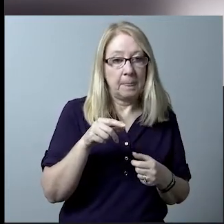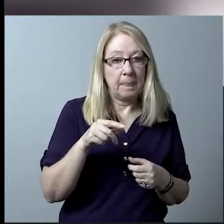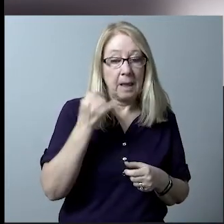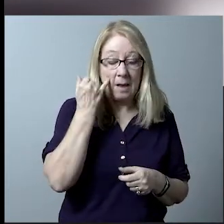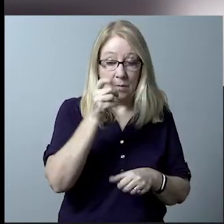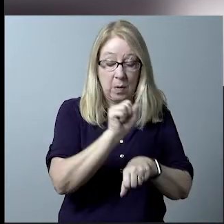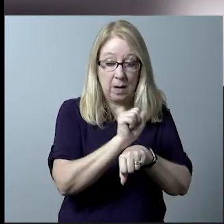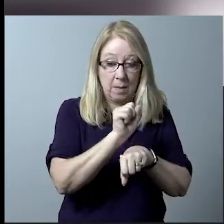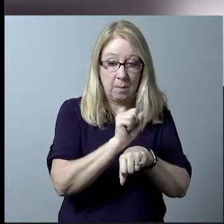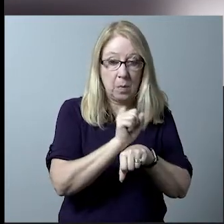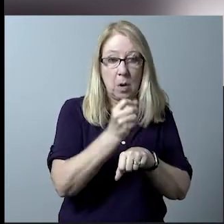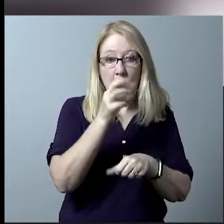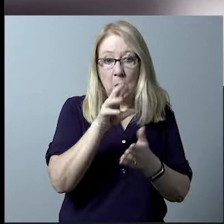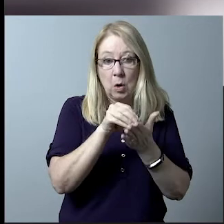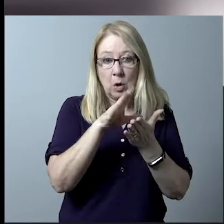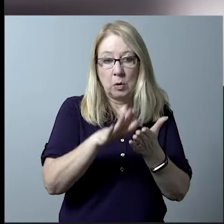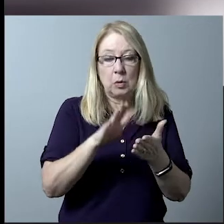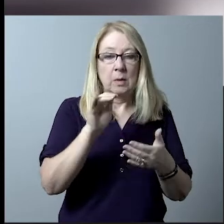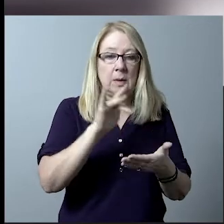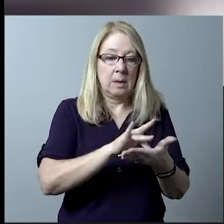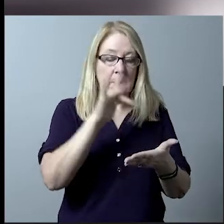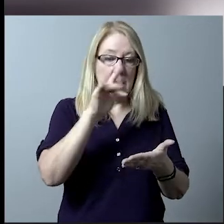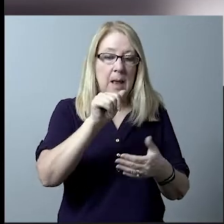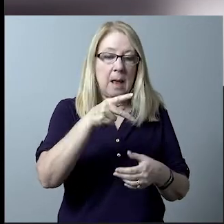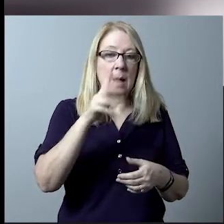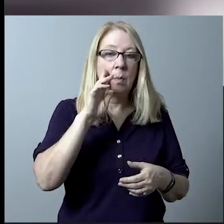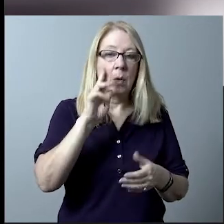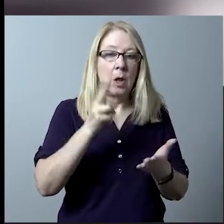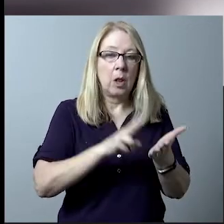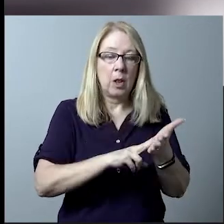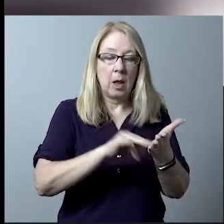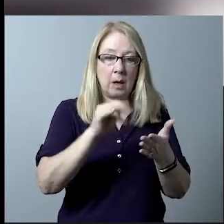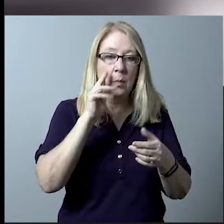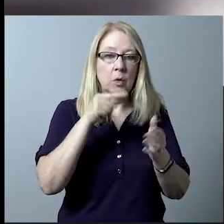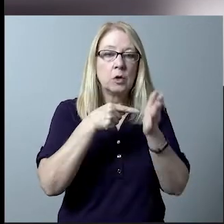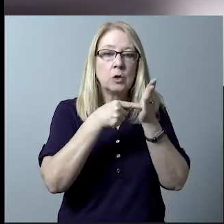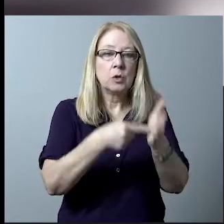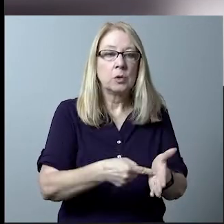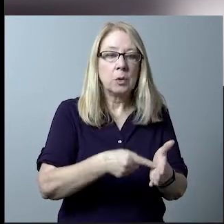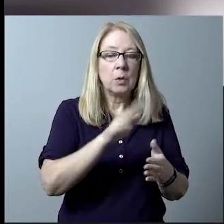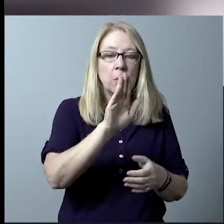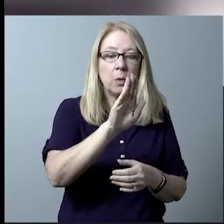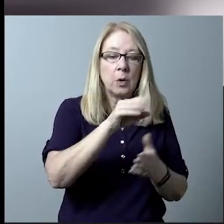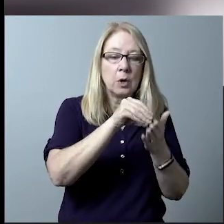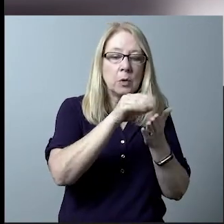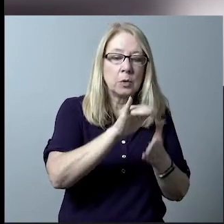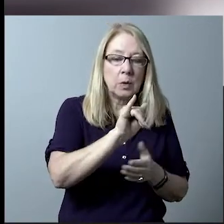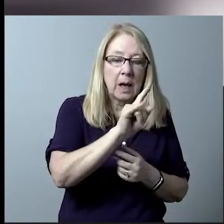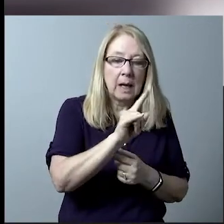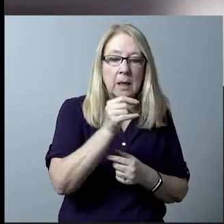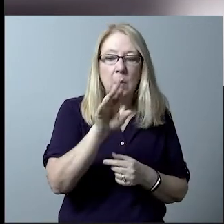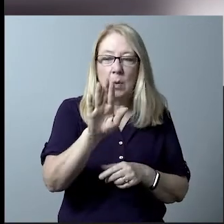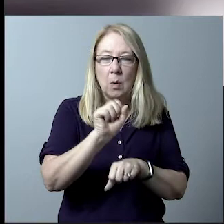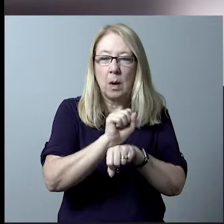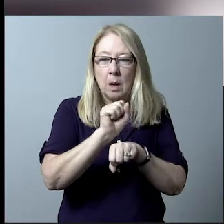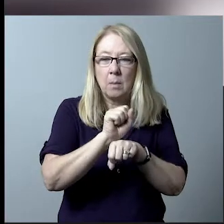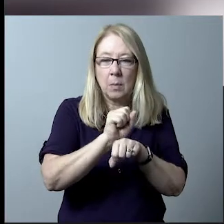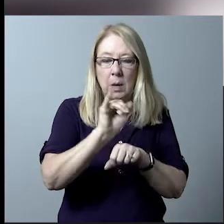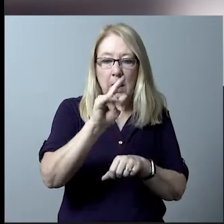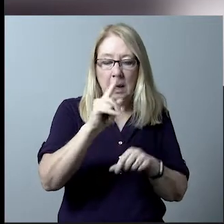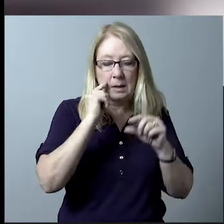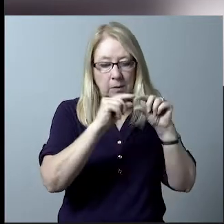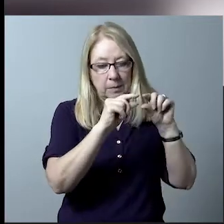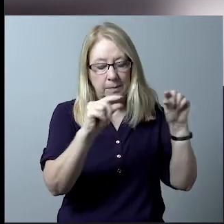are an employee or a student, the app will log you in and display your name and employee